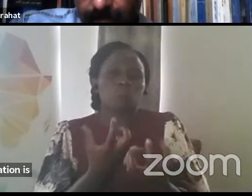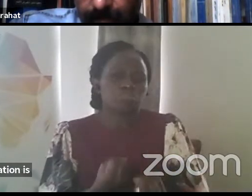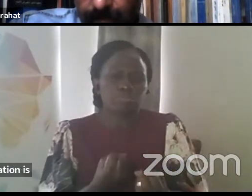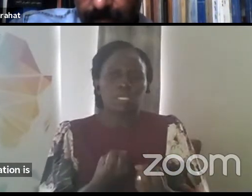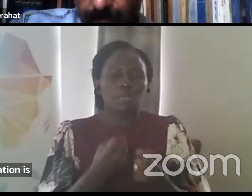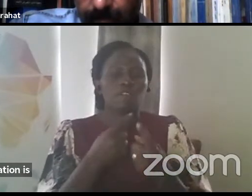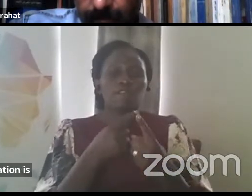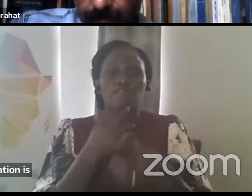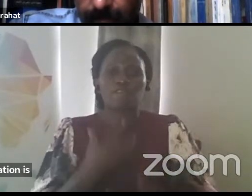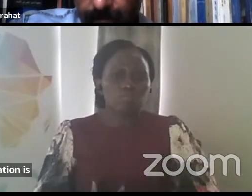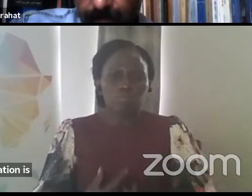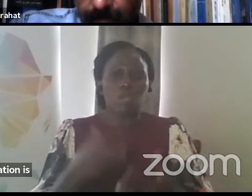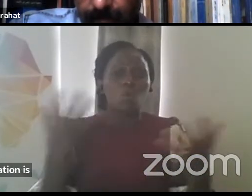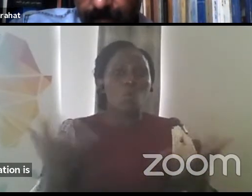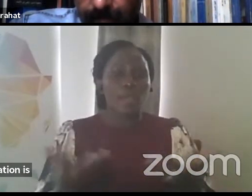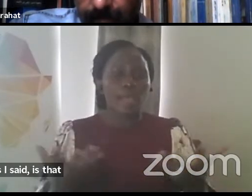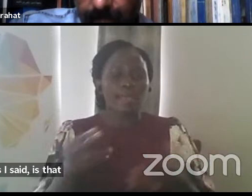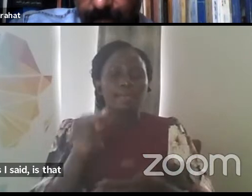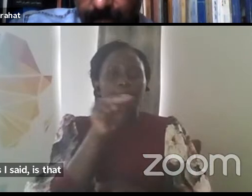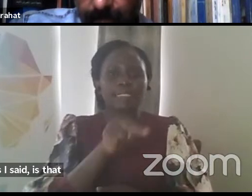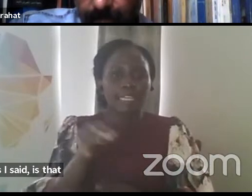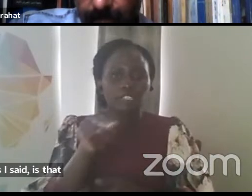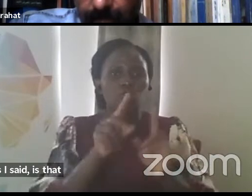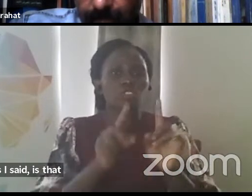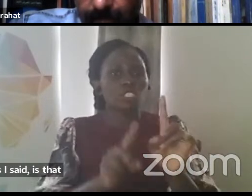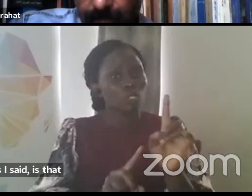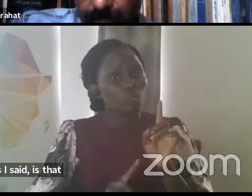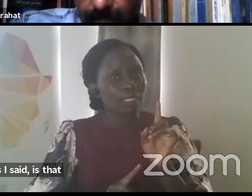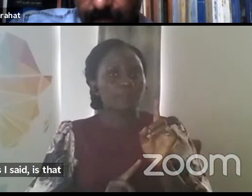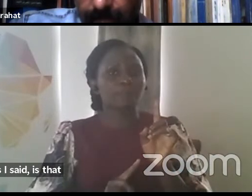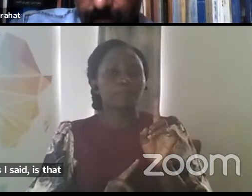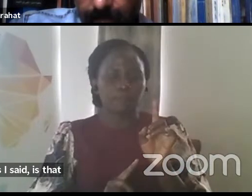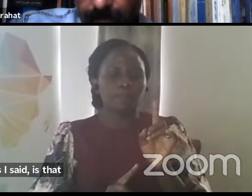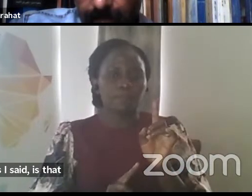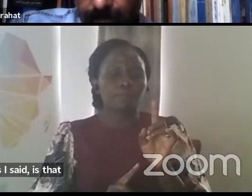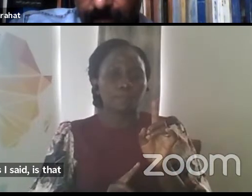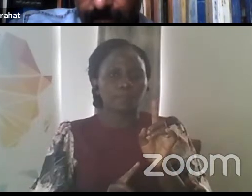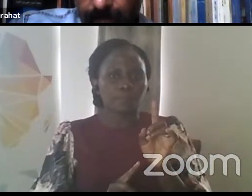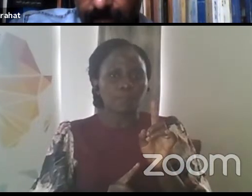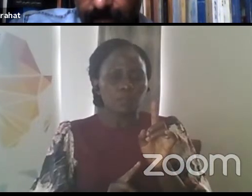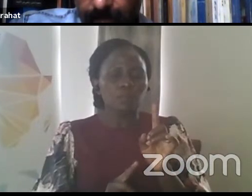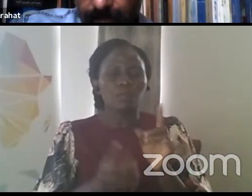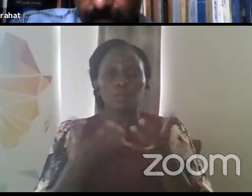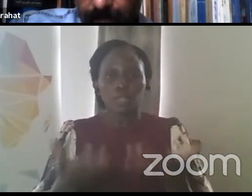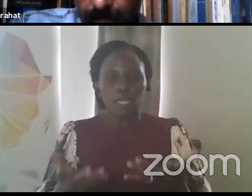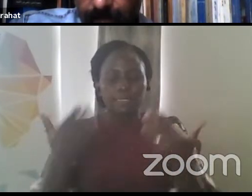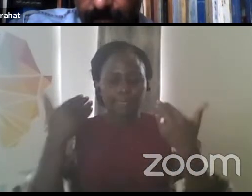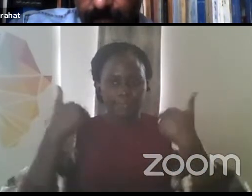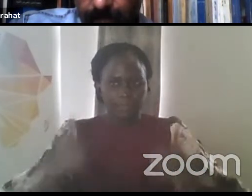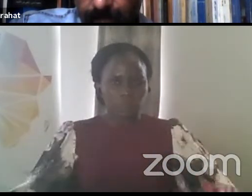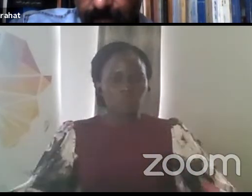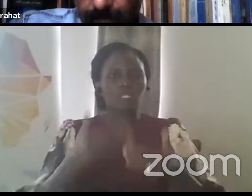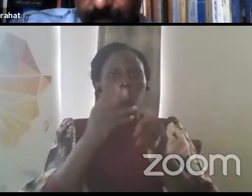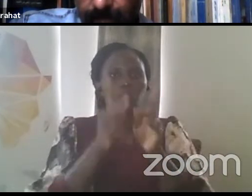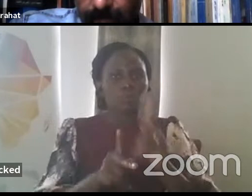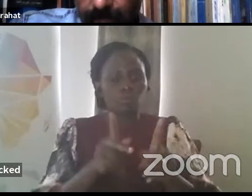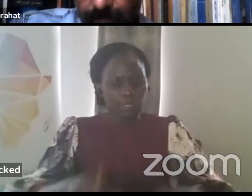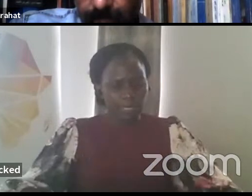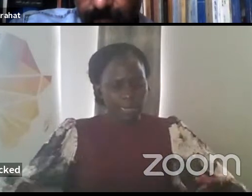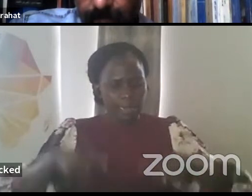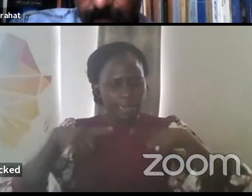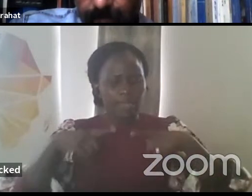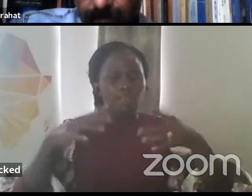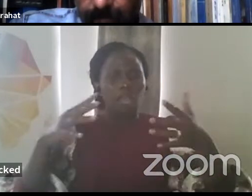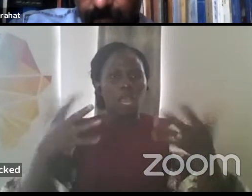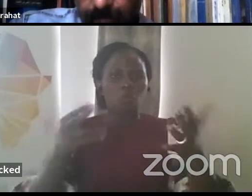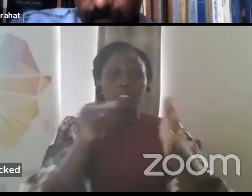that national security, the well-being, or like very, very broad terms, and